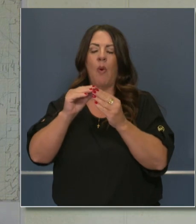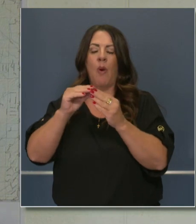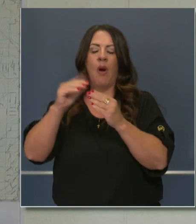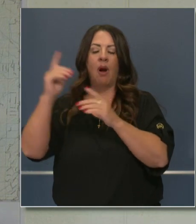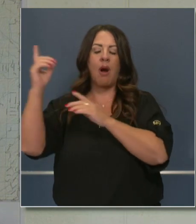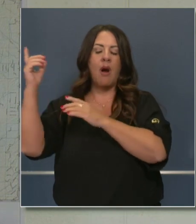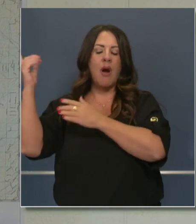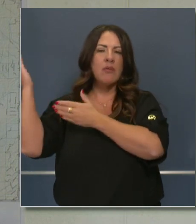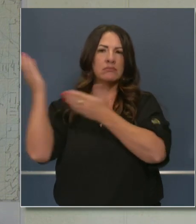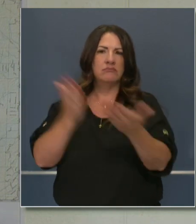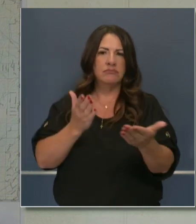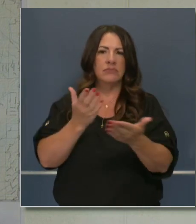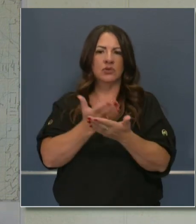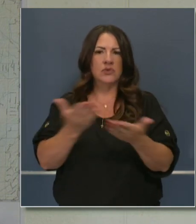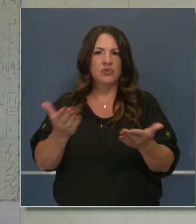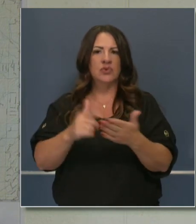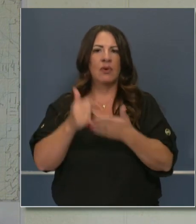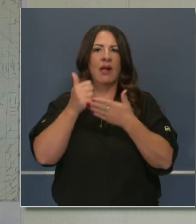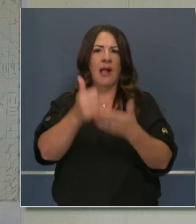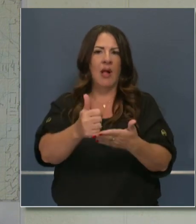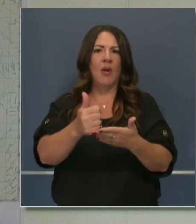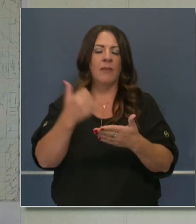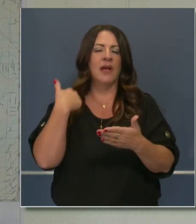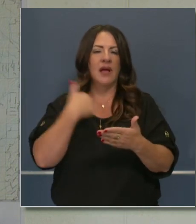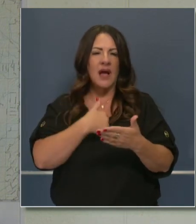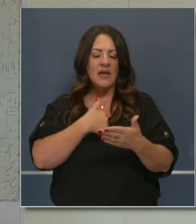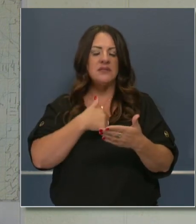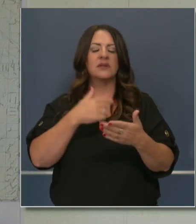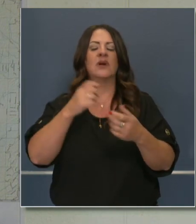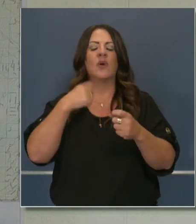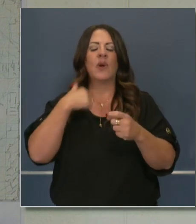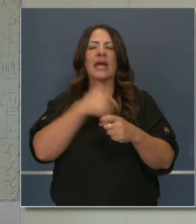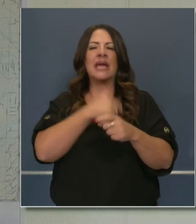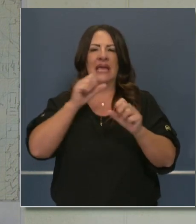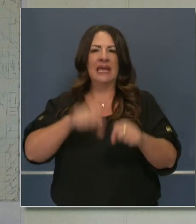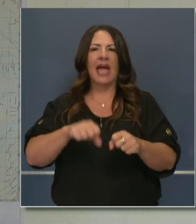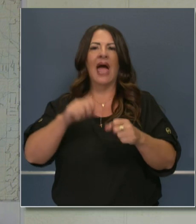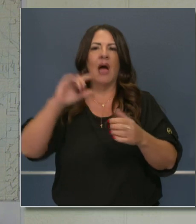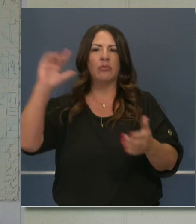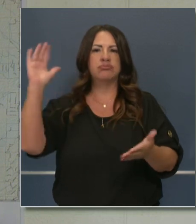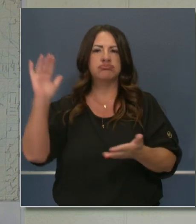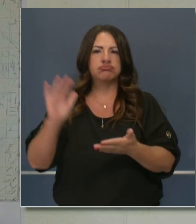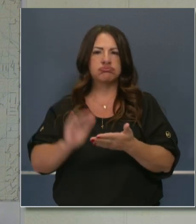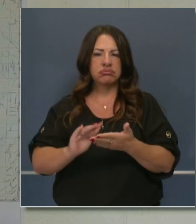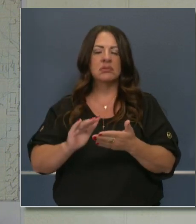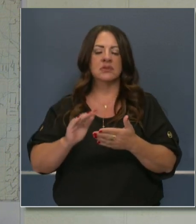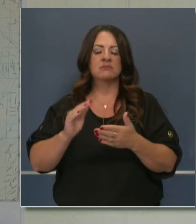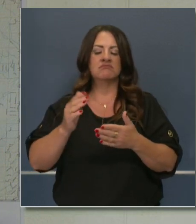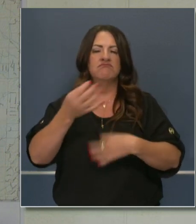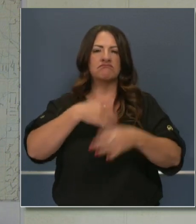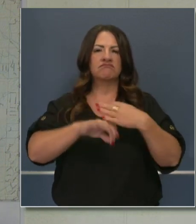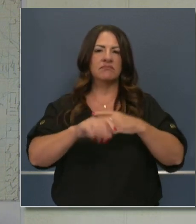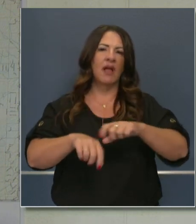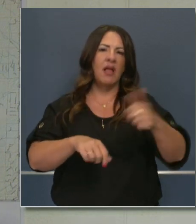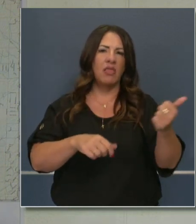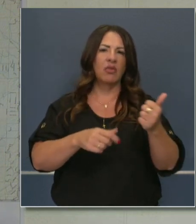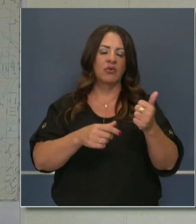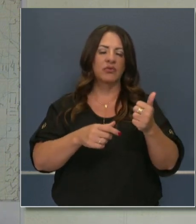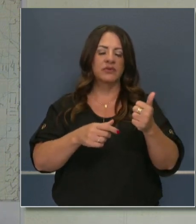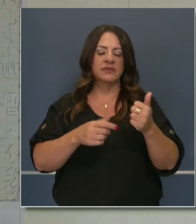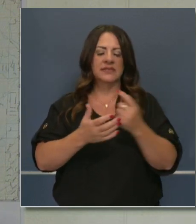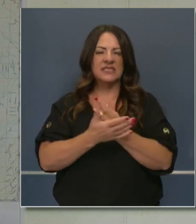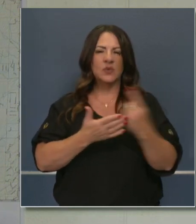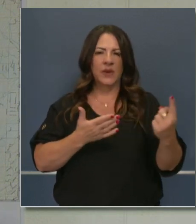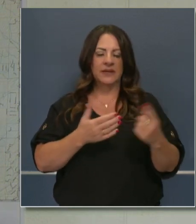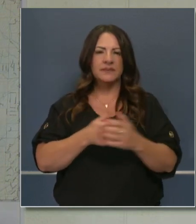demobbed and getting released off of this incident as we move forward into the week. As we stand right now, the Zogg